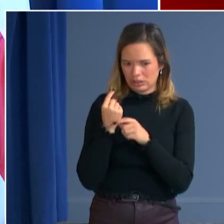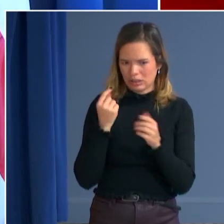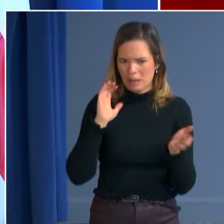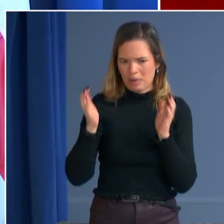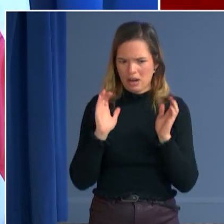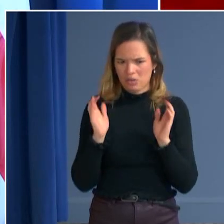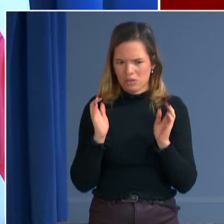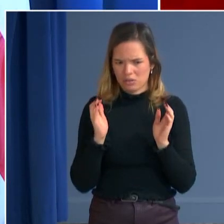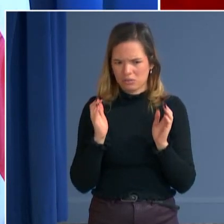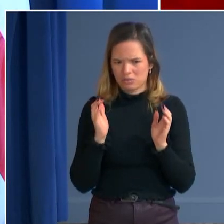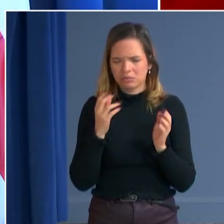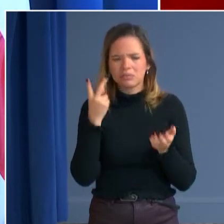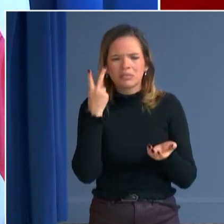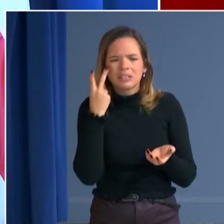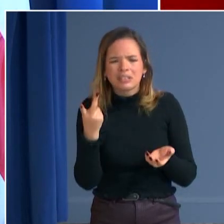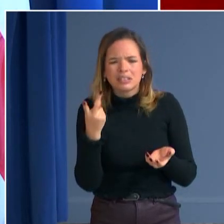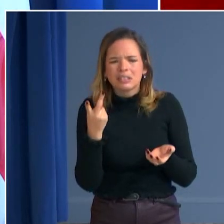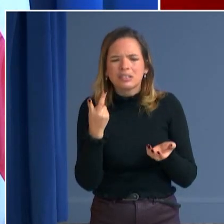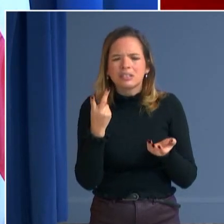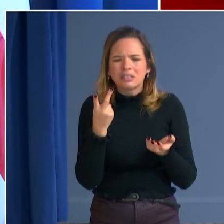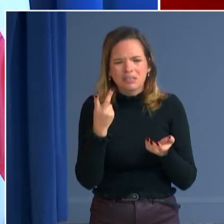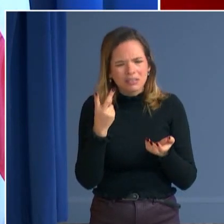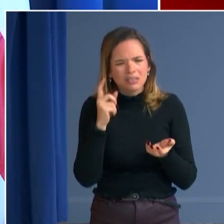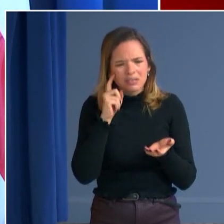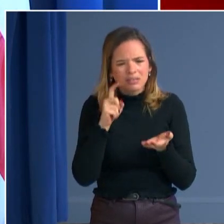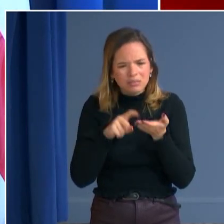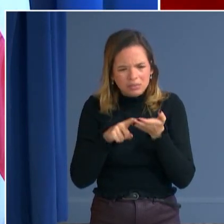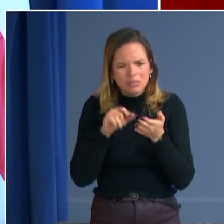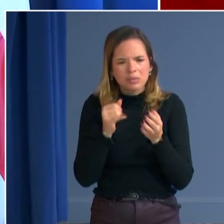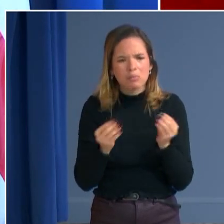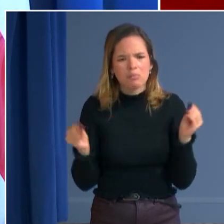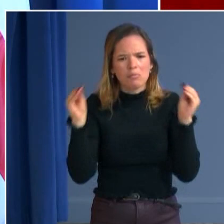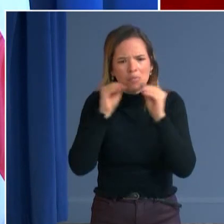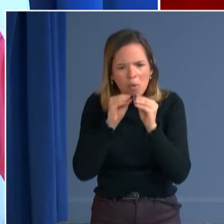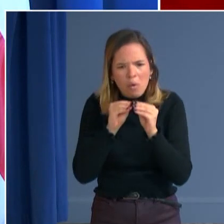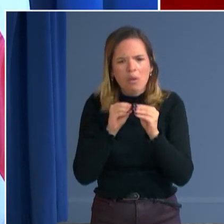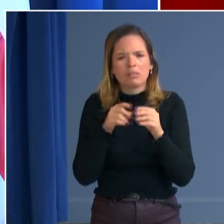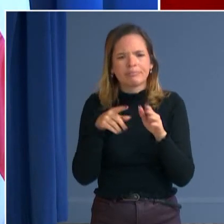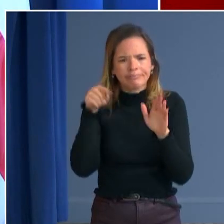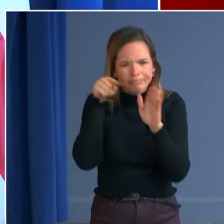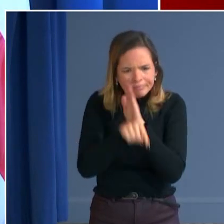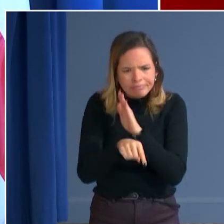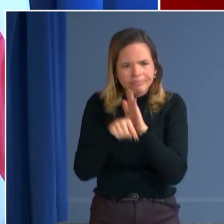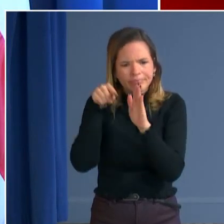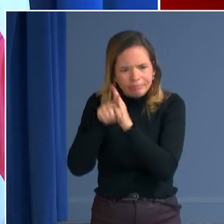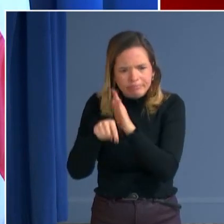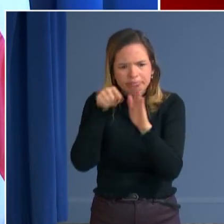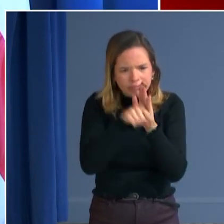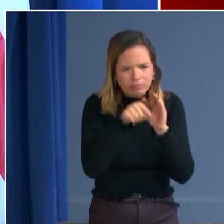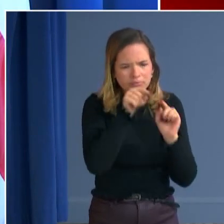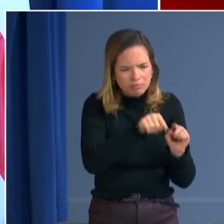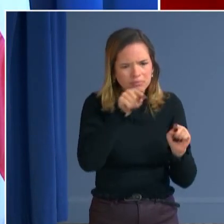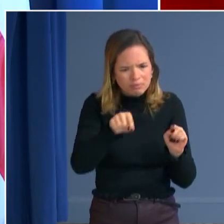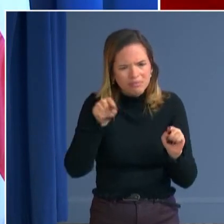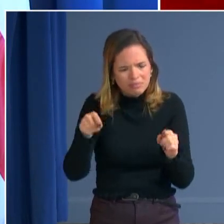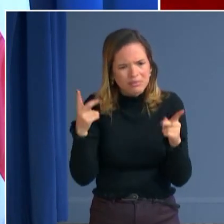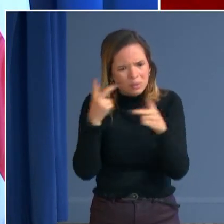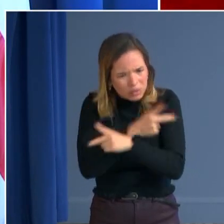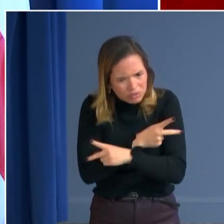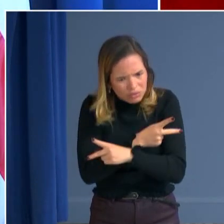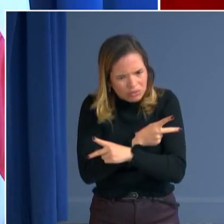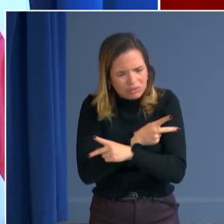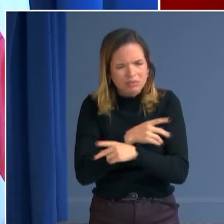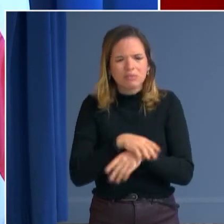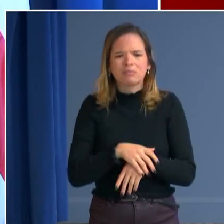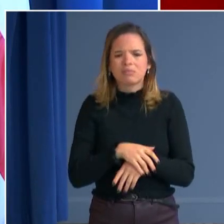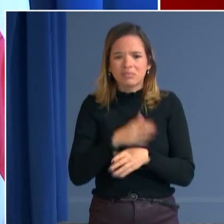killings in the district like we saw last year. What do you say to residents, the both of you, that who are losing confidence in